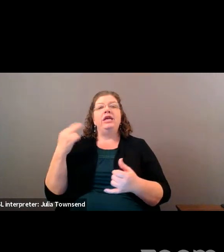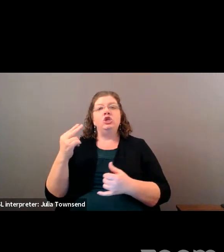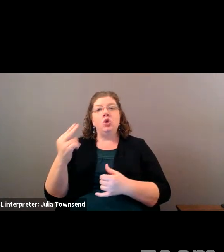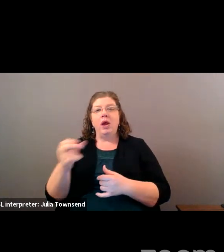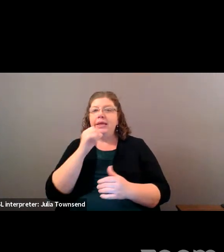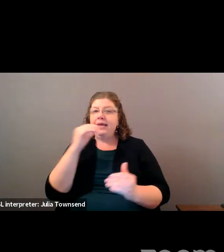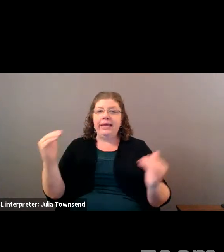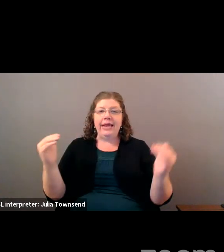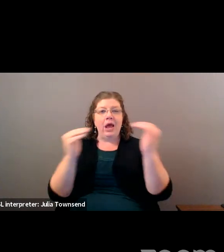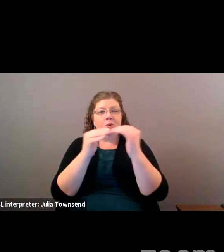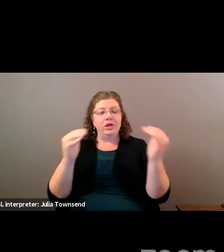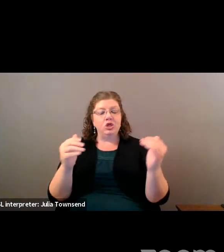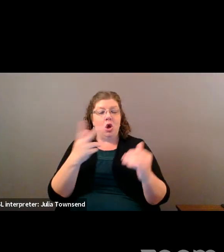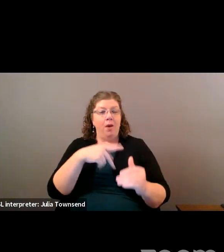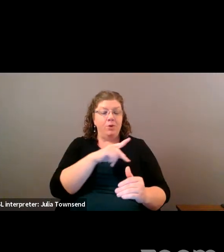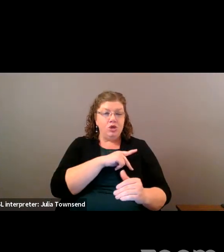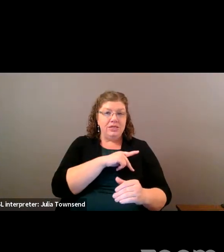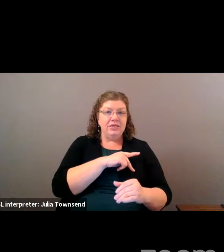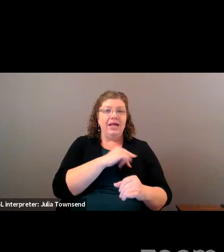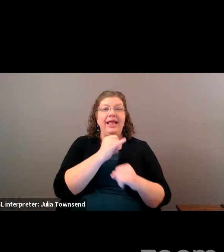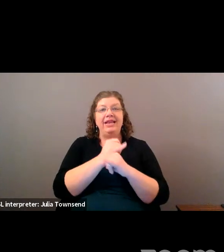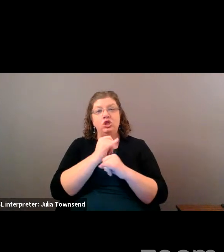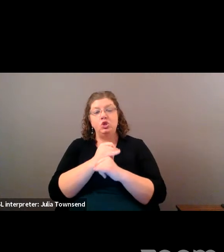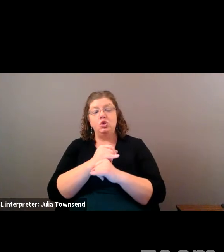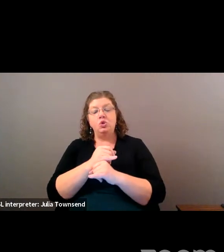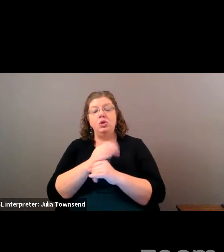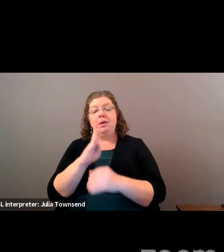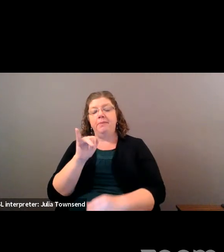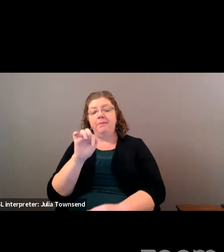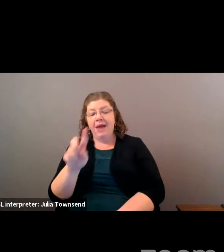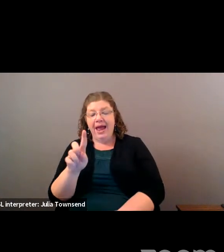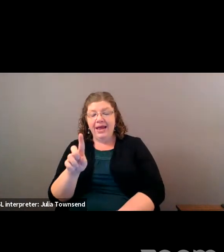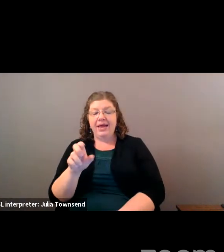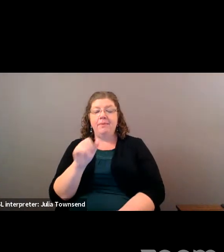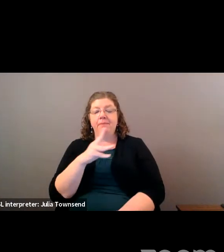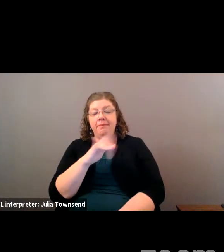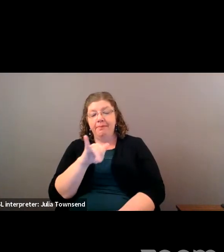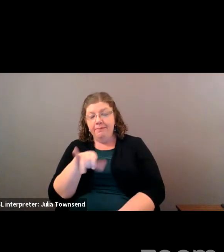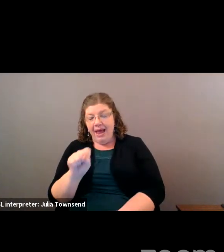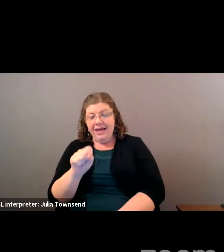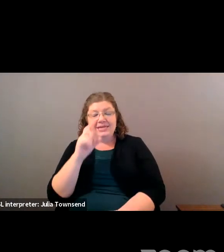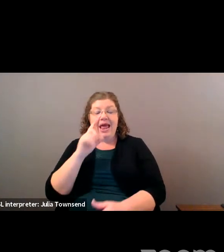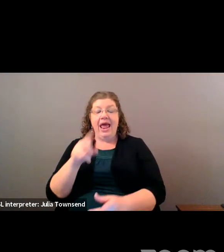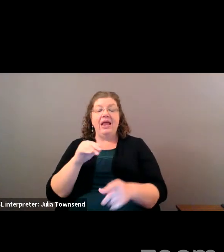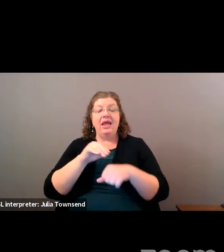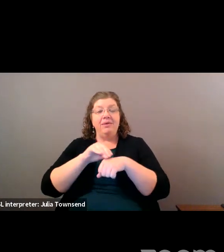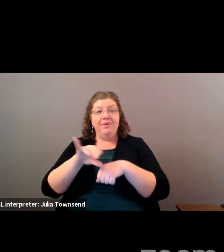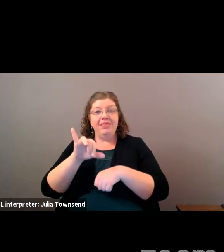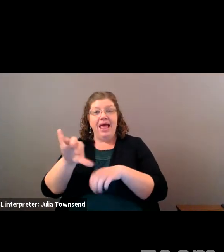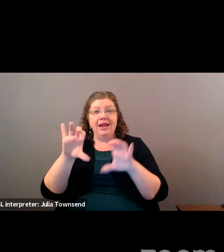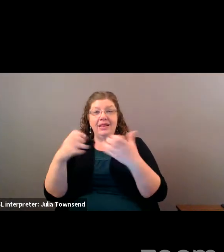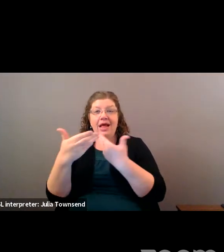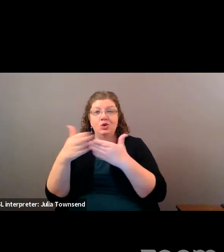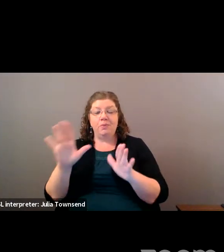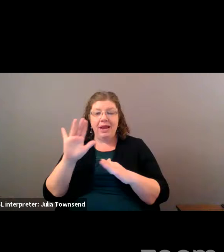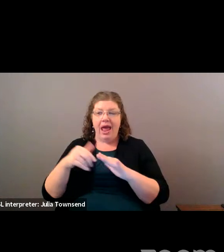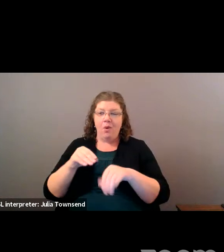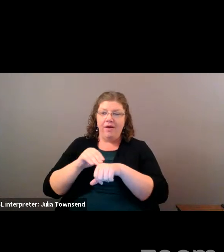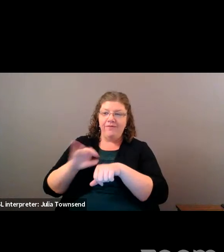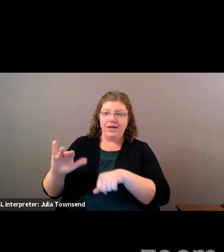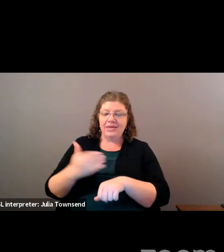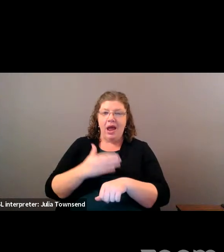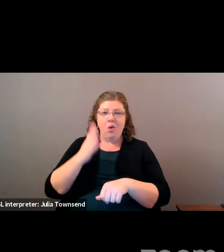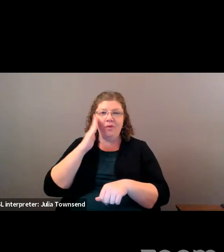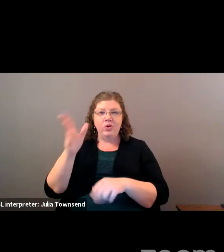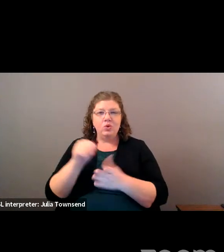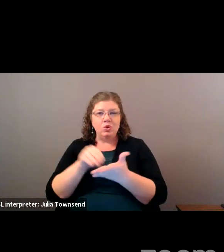and institutional biases, and the implications of these in our classrooms, and most importantly, the way this affects our students' futures.